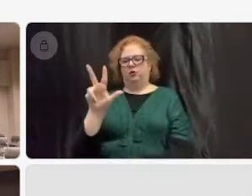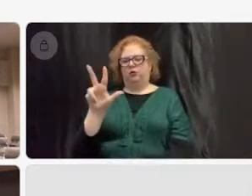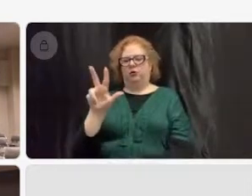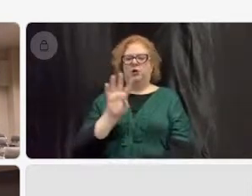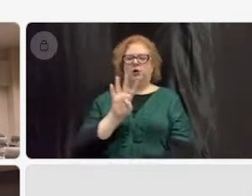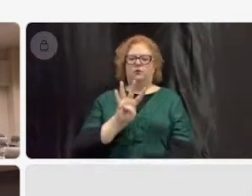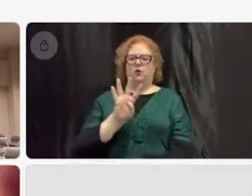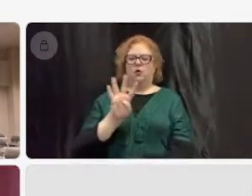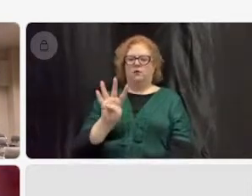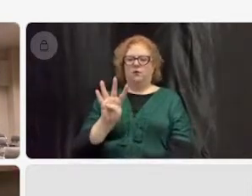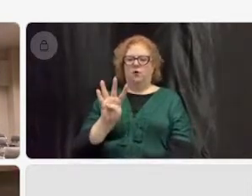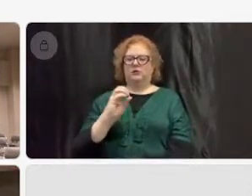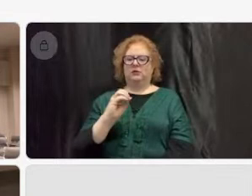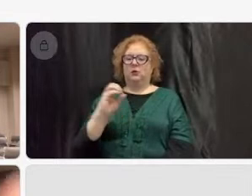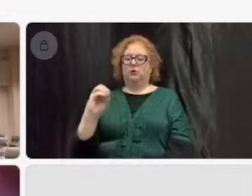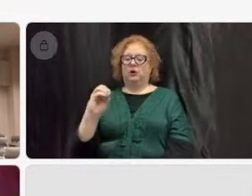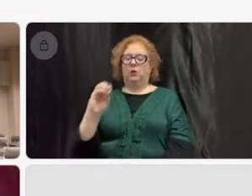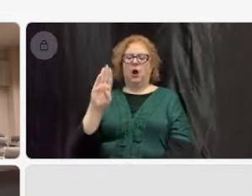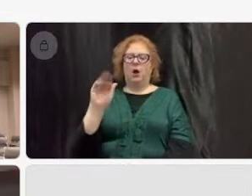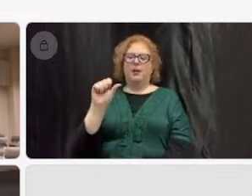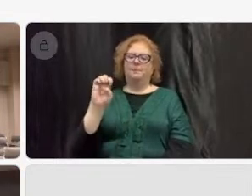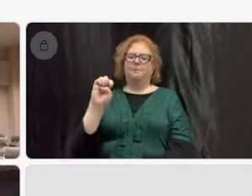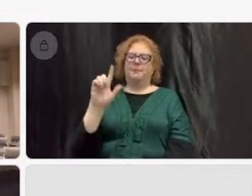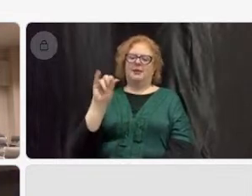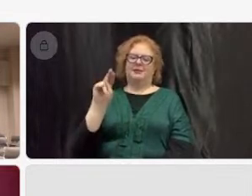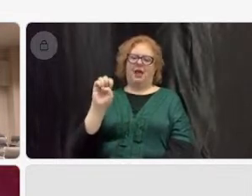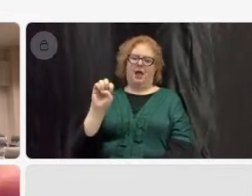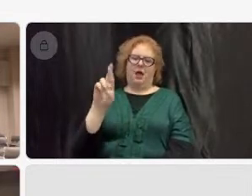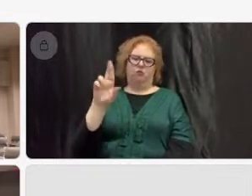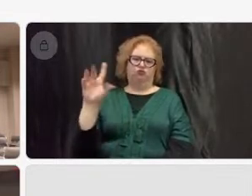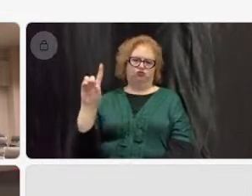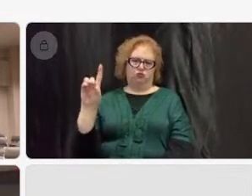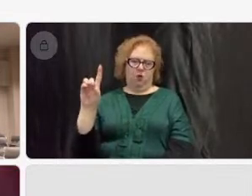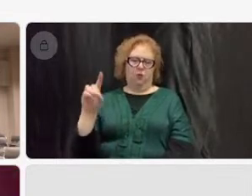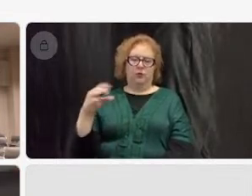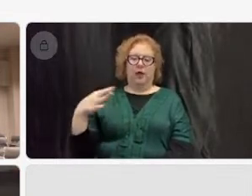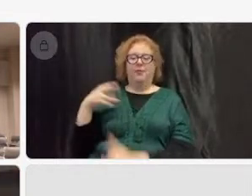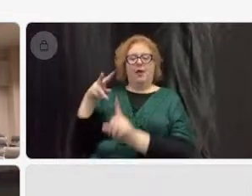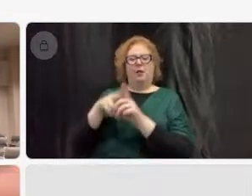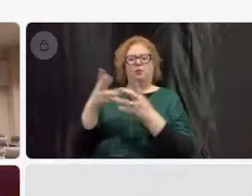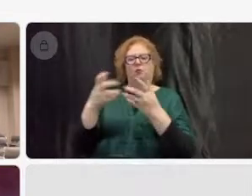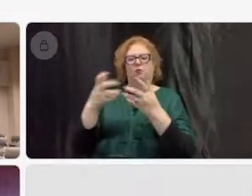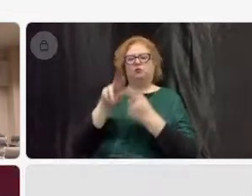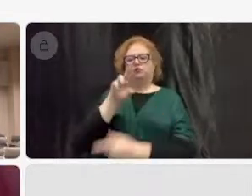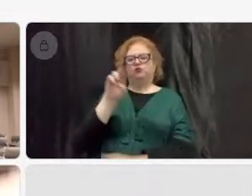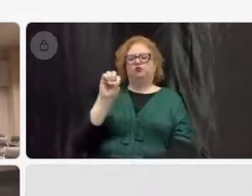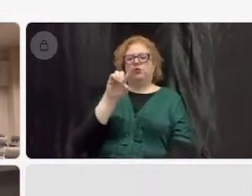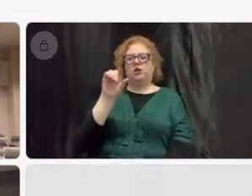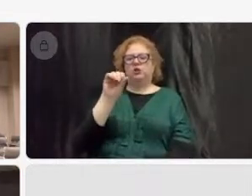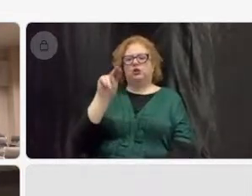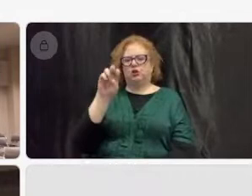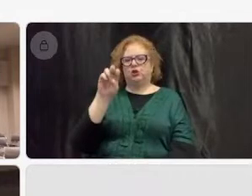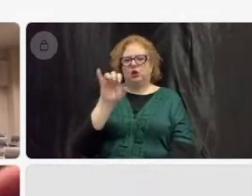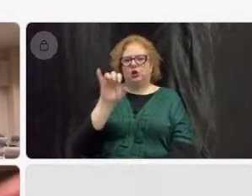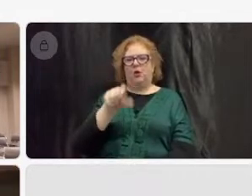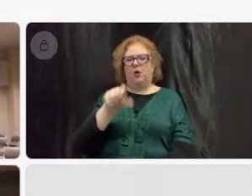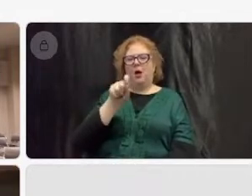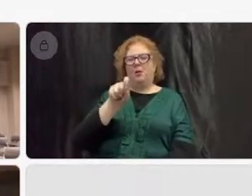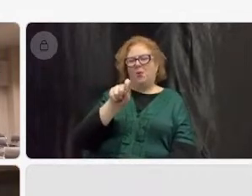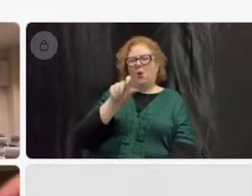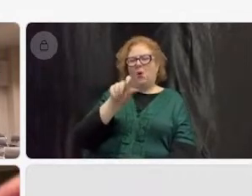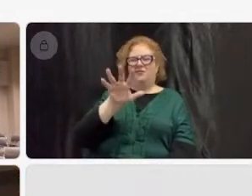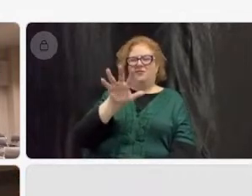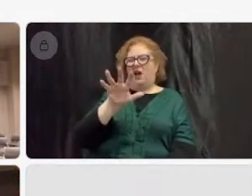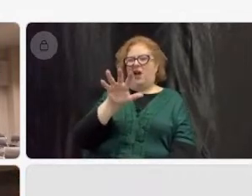4400 Baseline Road. The applicant proposes to rezone the .504 acre property located